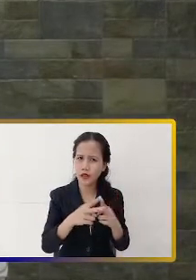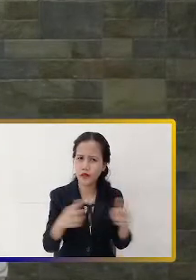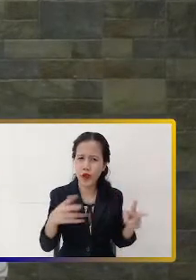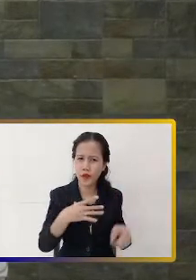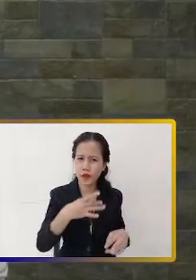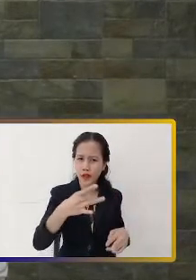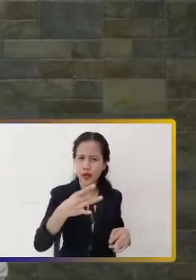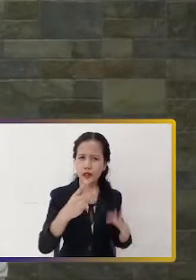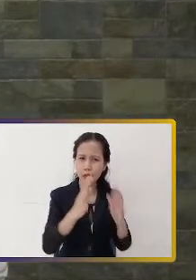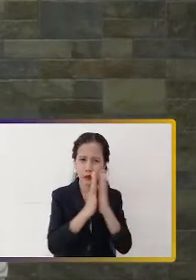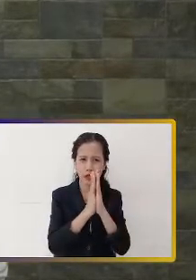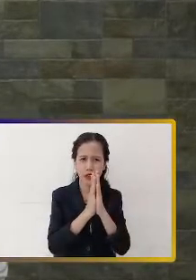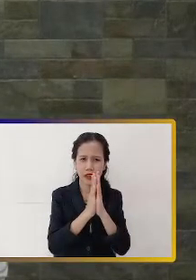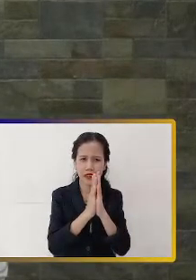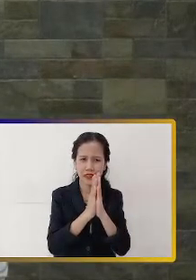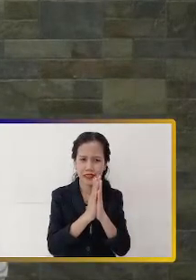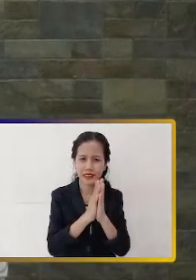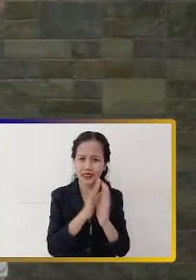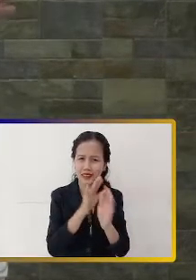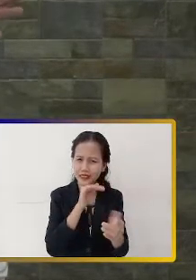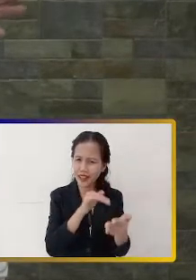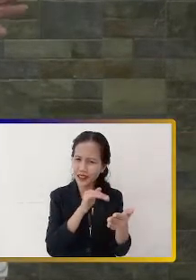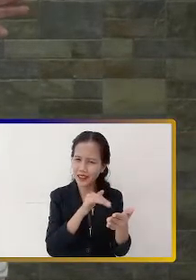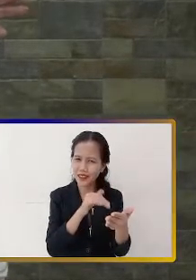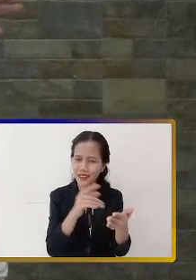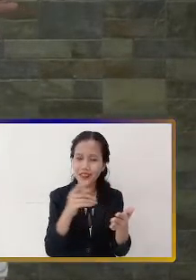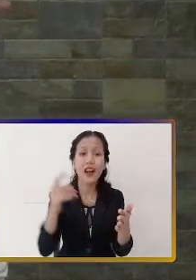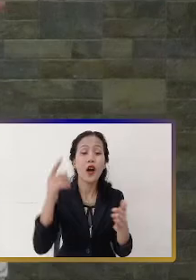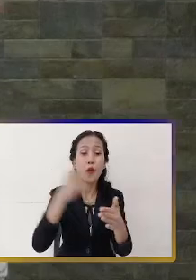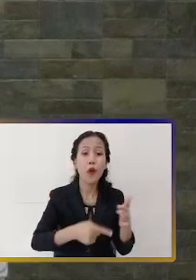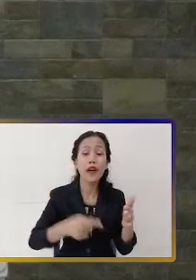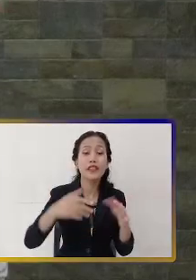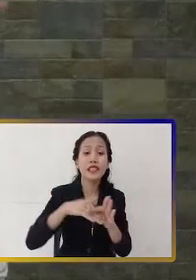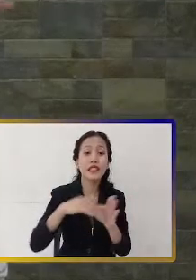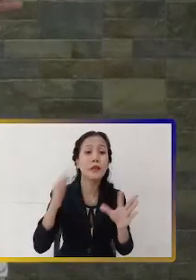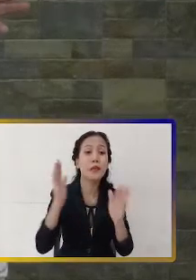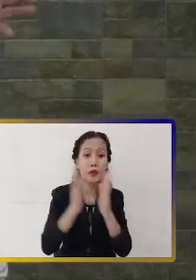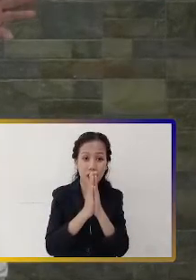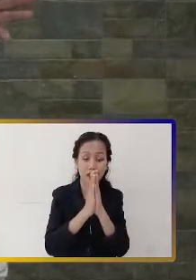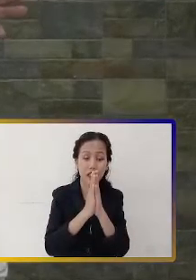contents. Seek ye first the kingdom of God